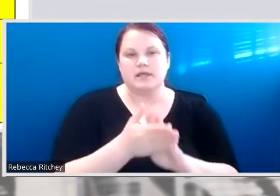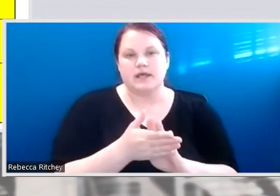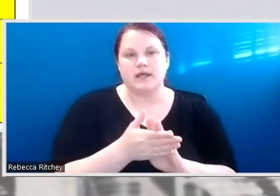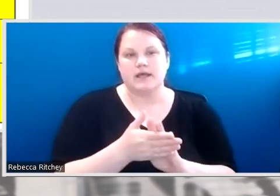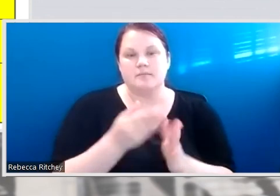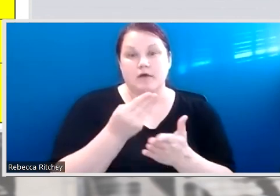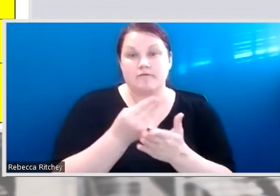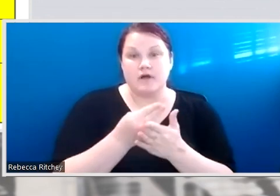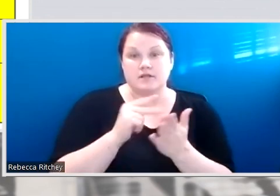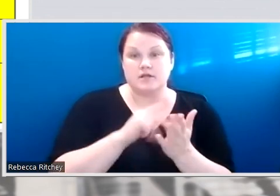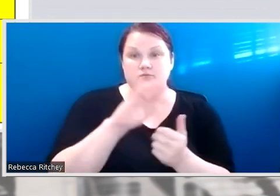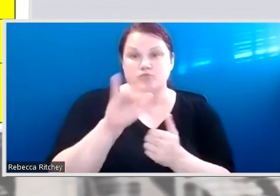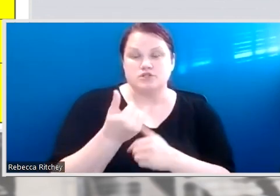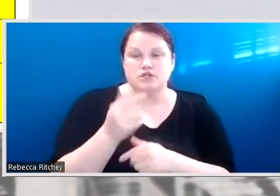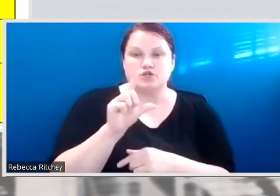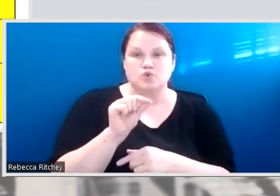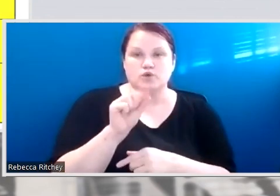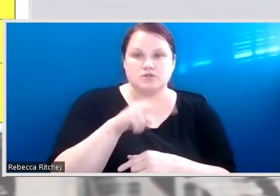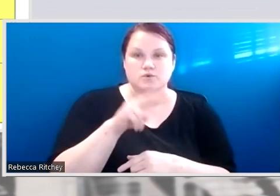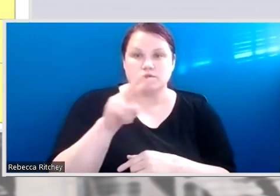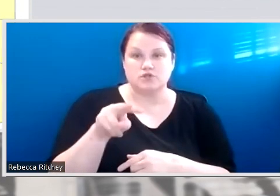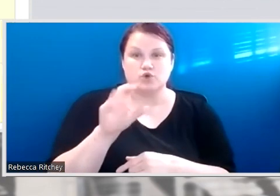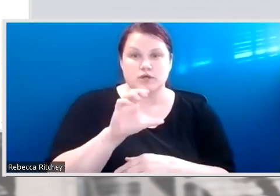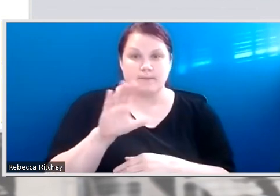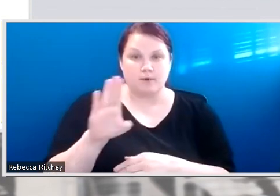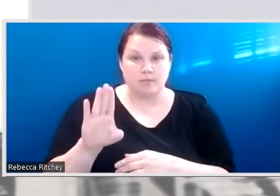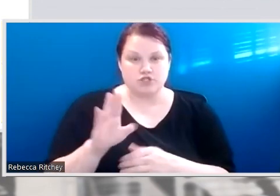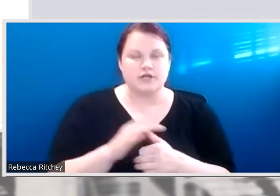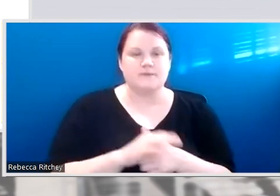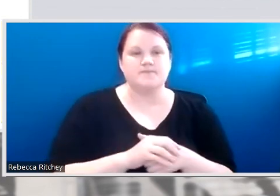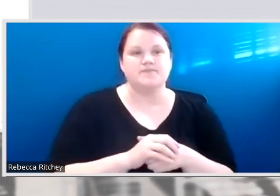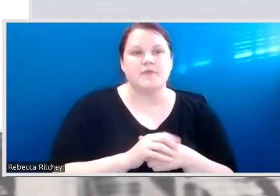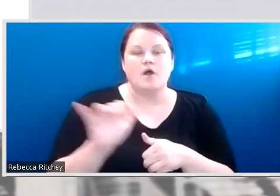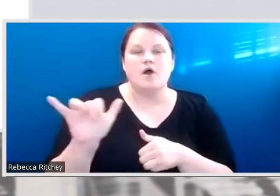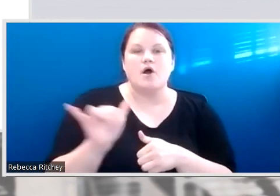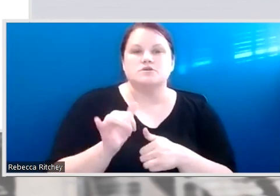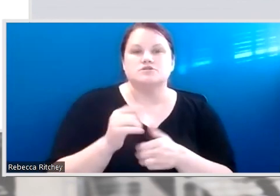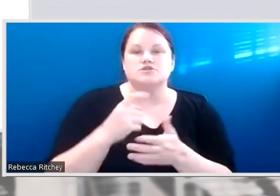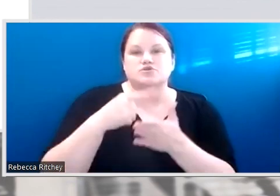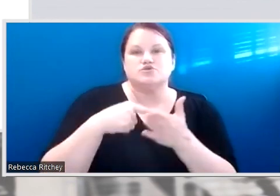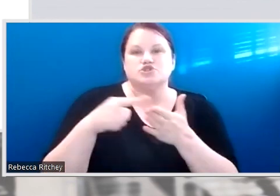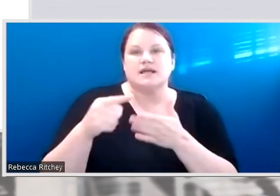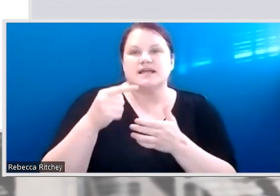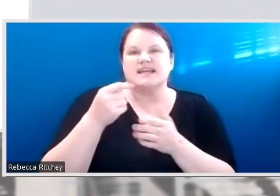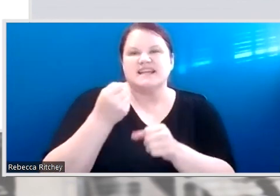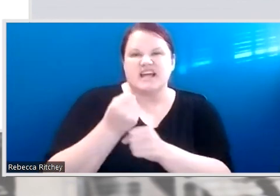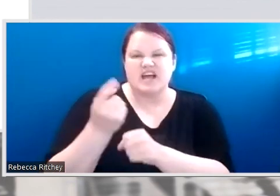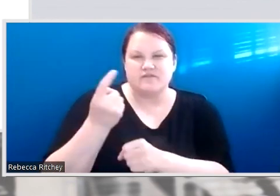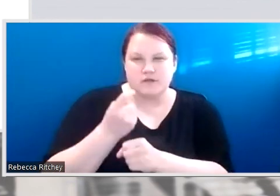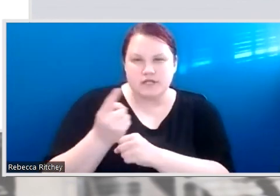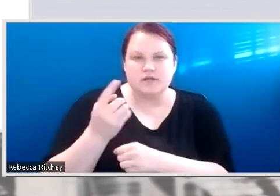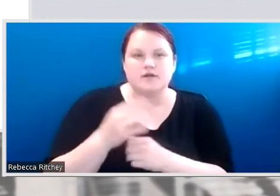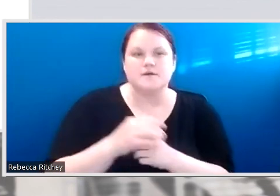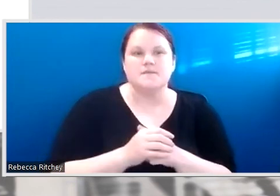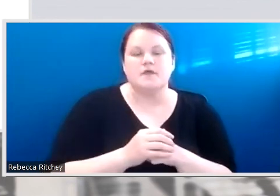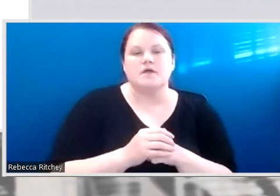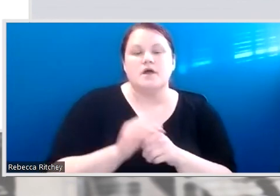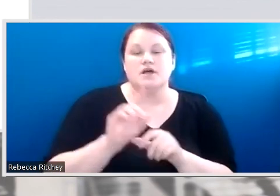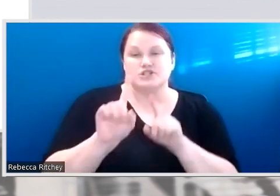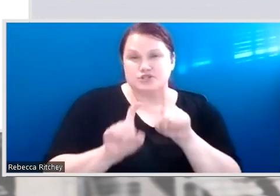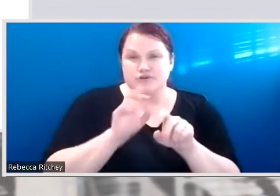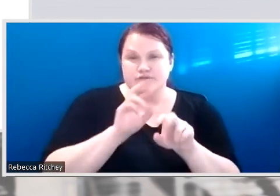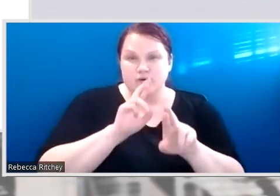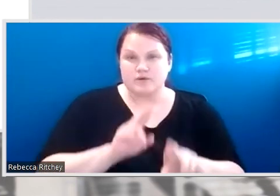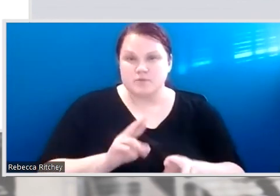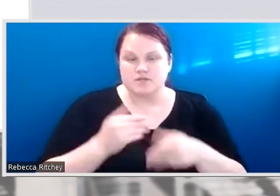funded project in the 2022 capital budget. We also like to just check in every year and kind of see, in terms of the survey responses that